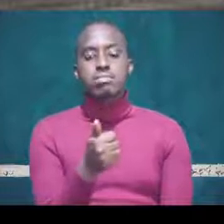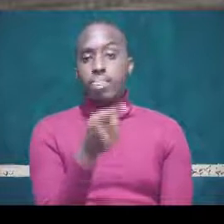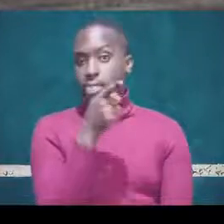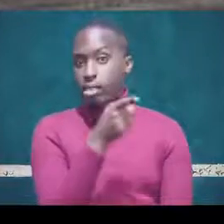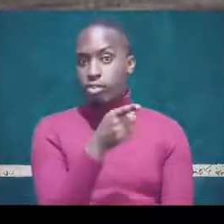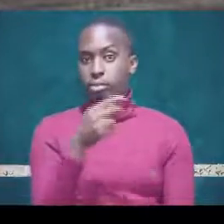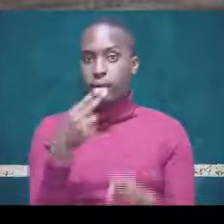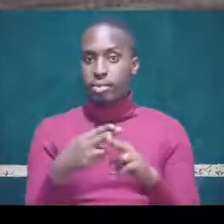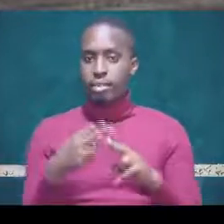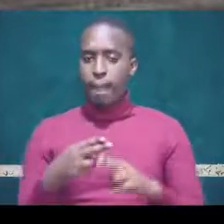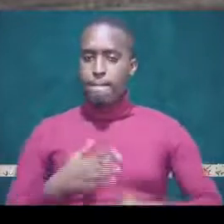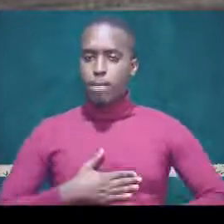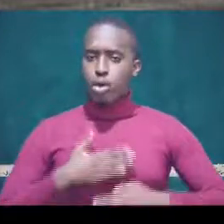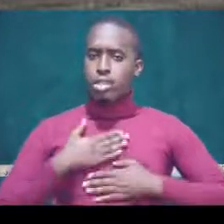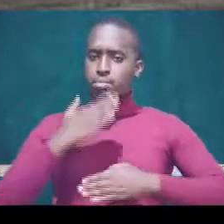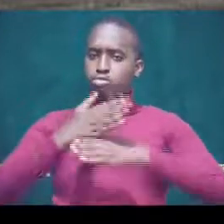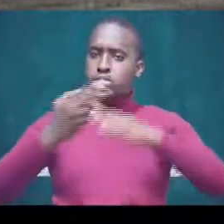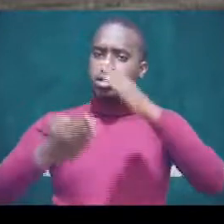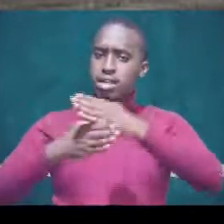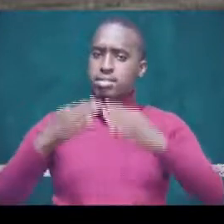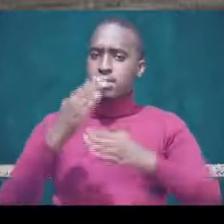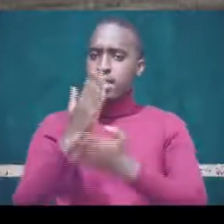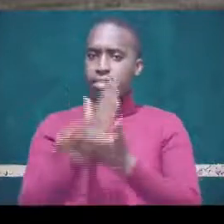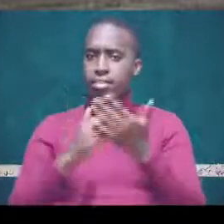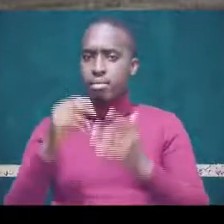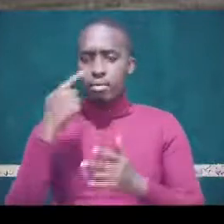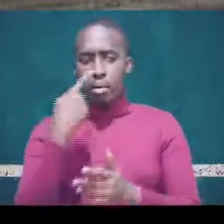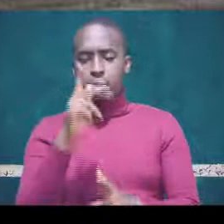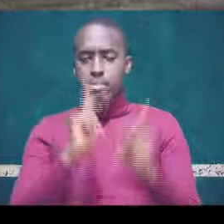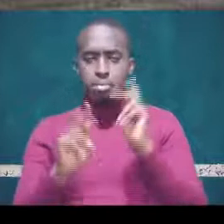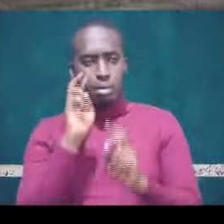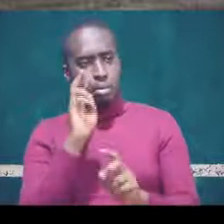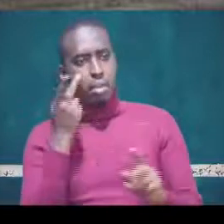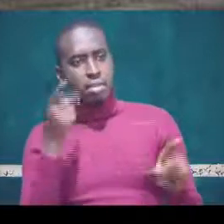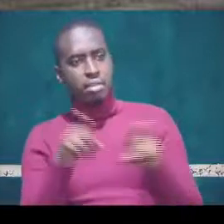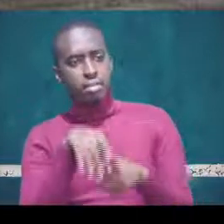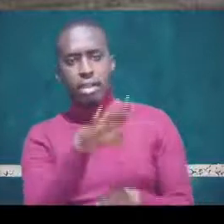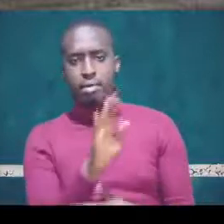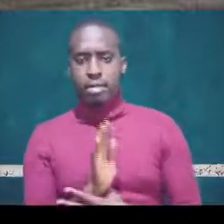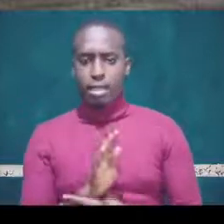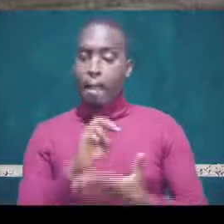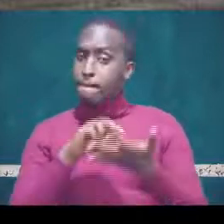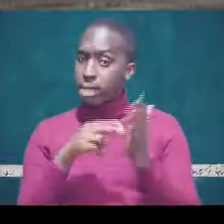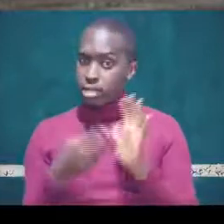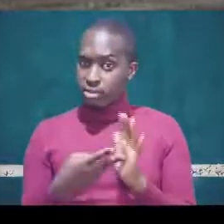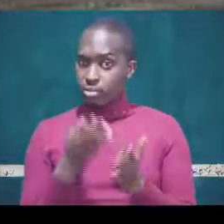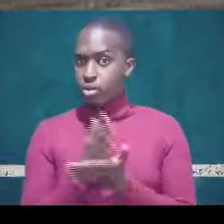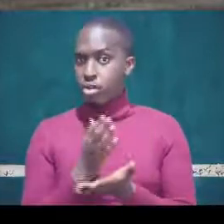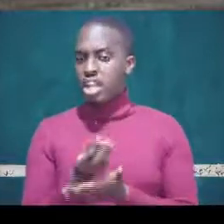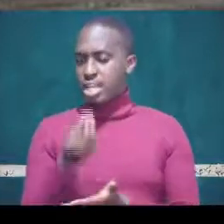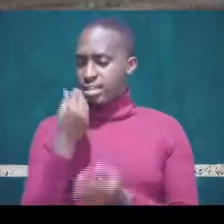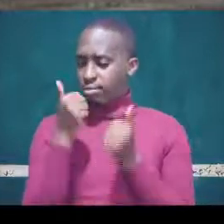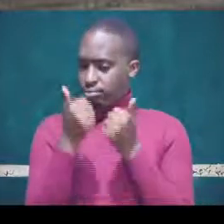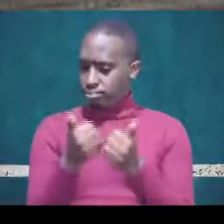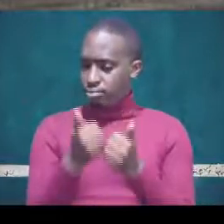Those are called bodybuilders. Some of you must have seen people who look like that. It means they eat properly